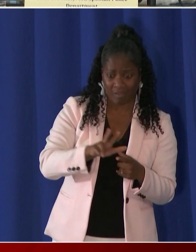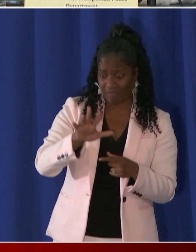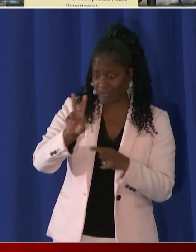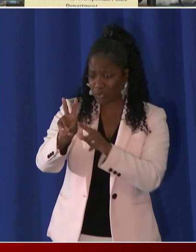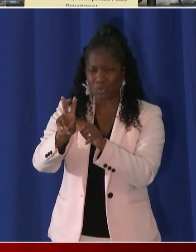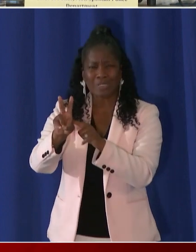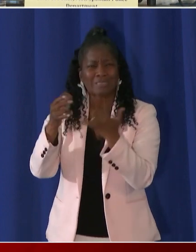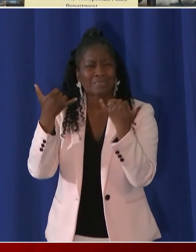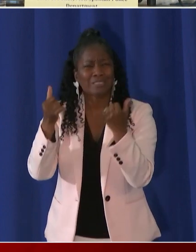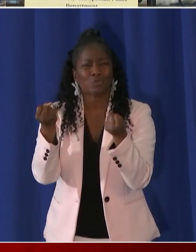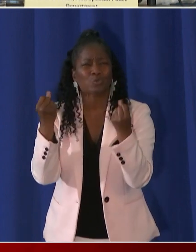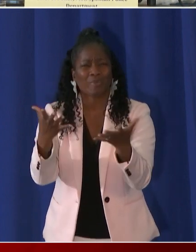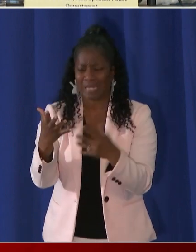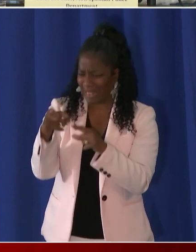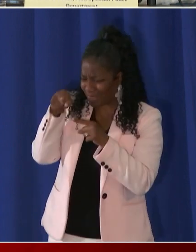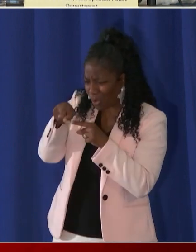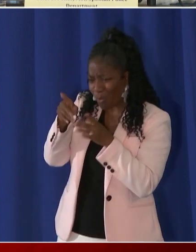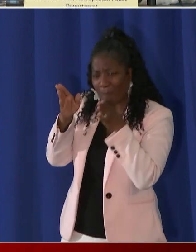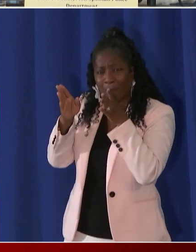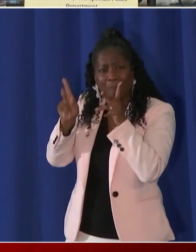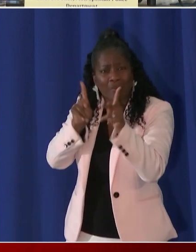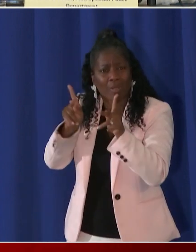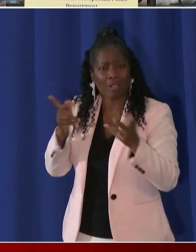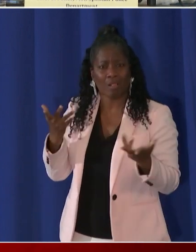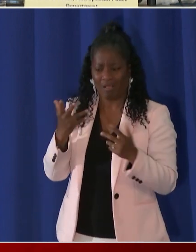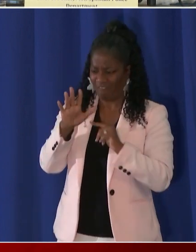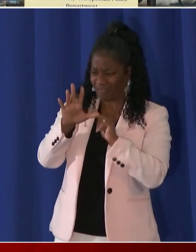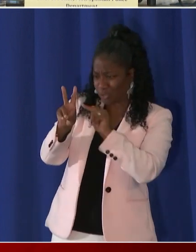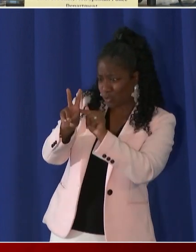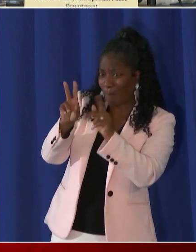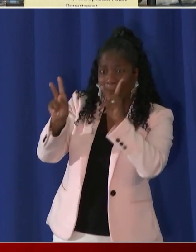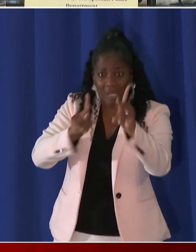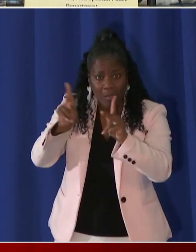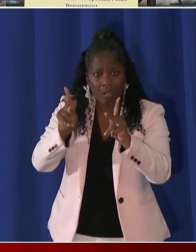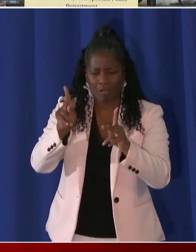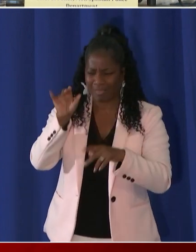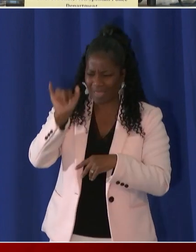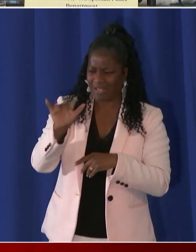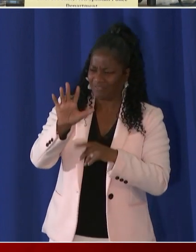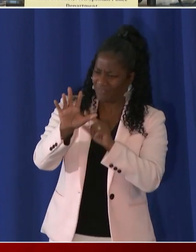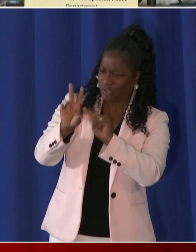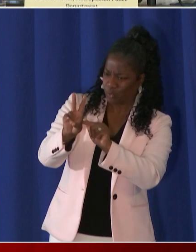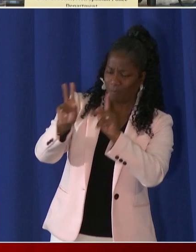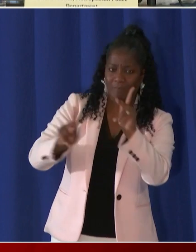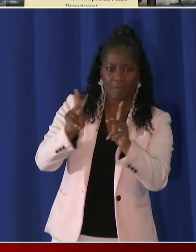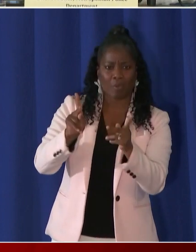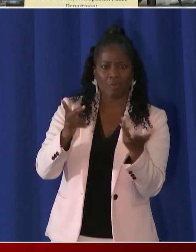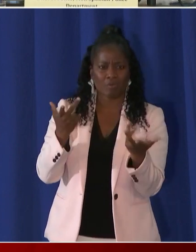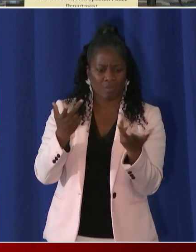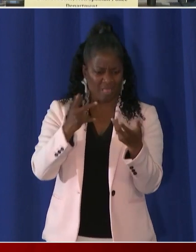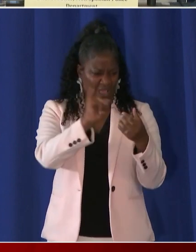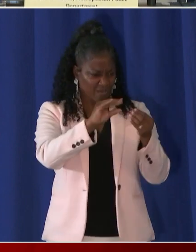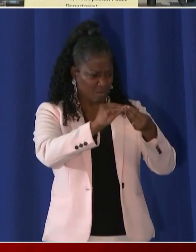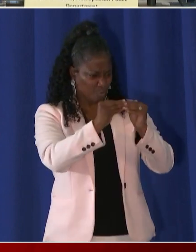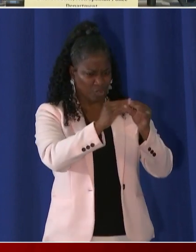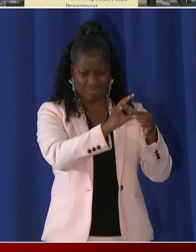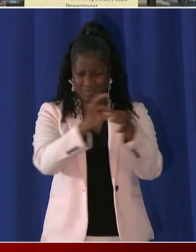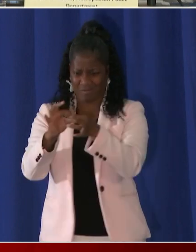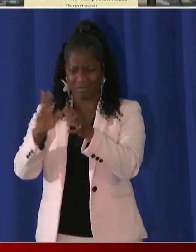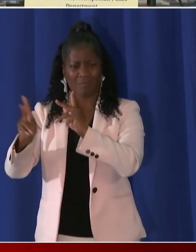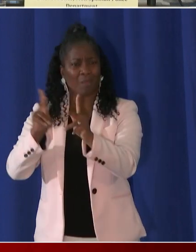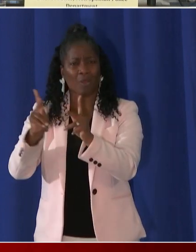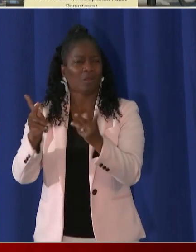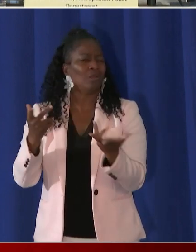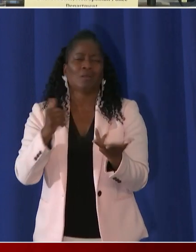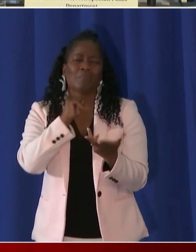52, 51, those are people at the end of the day. All of those numbers, those are people behind every last one of those numbers. So, I don't